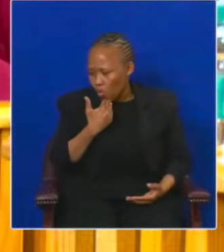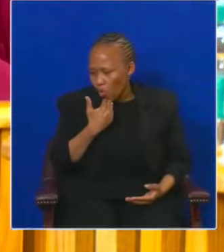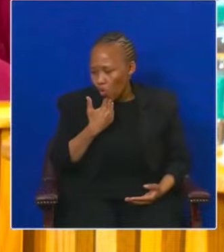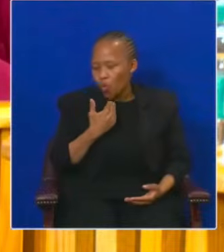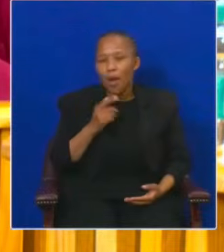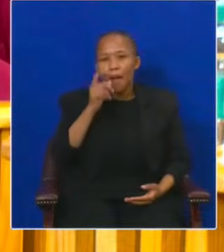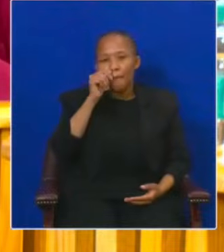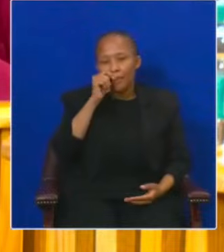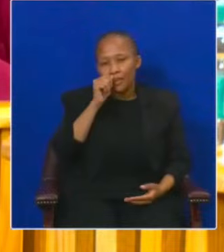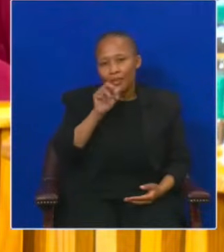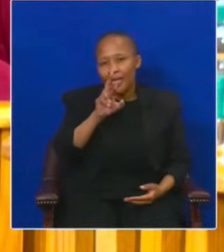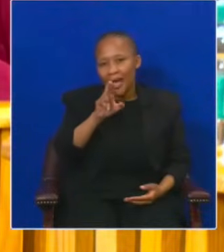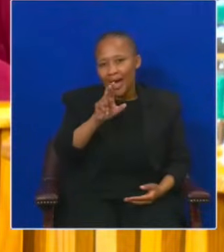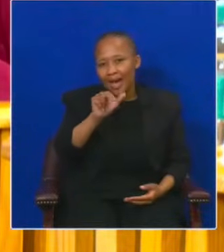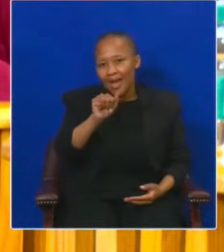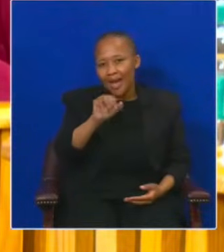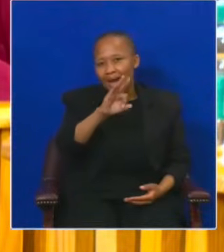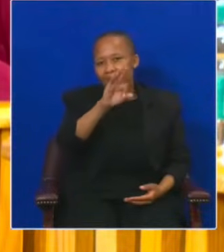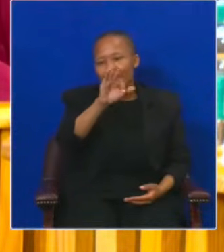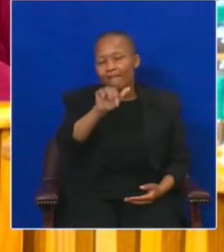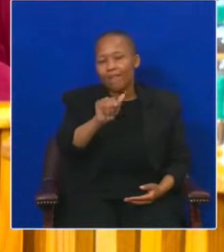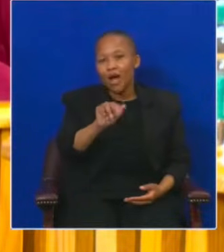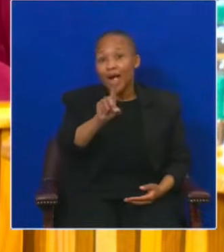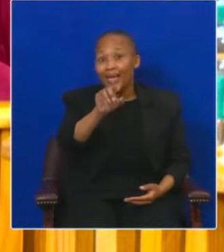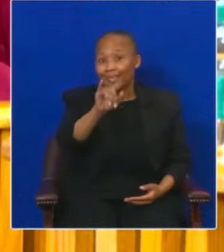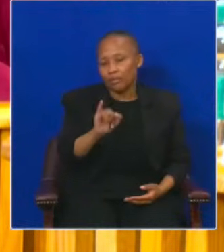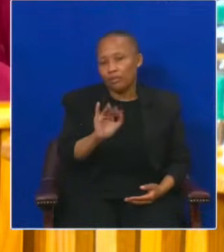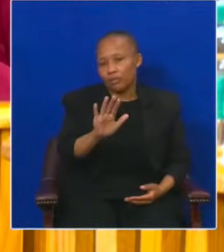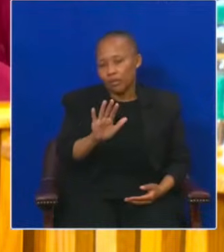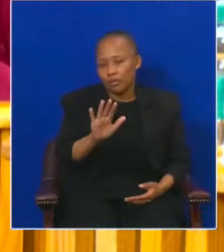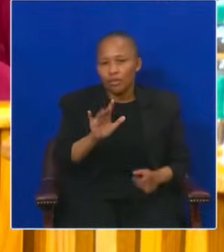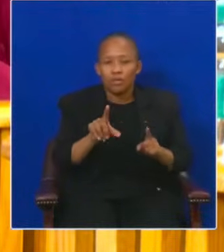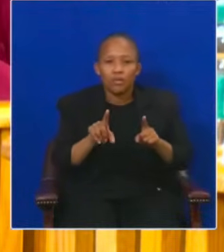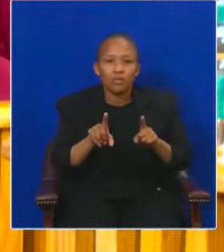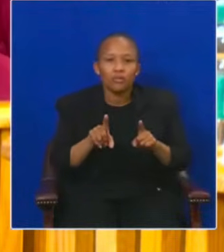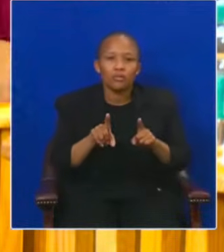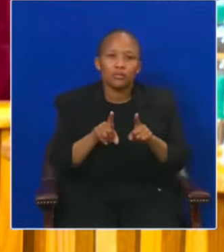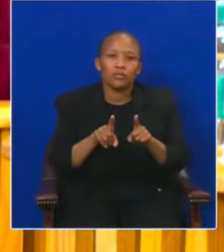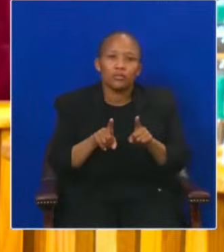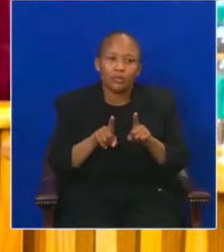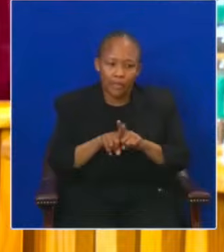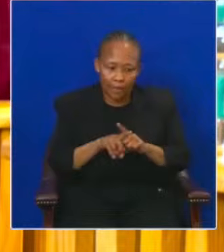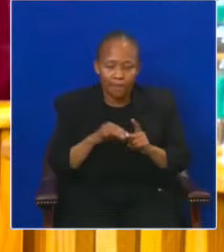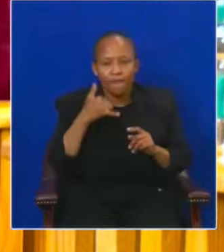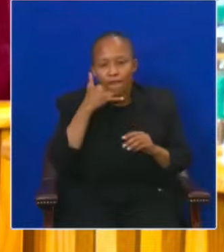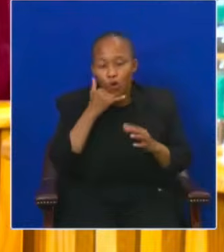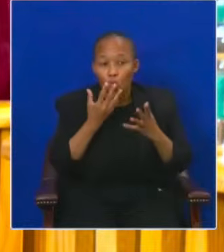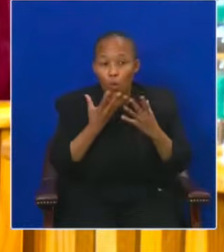also furnished us with his personal cell phone numbers,